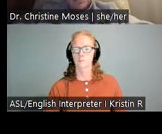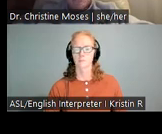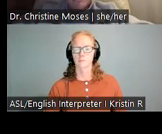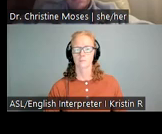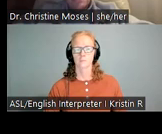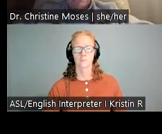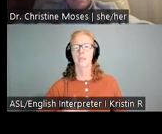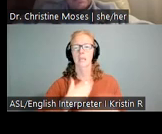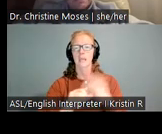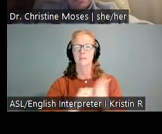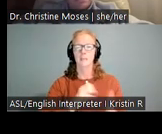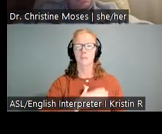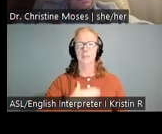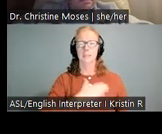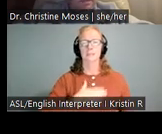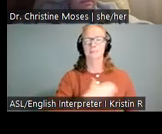Next page, please.